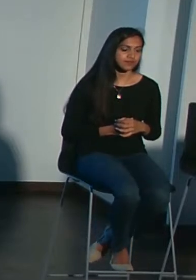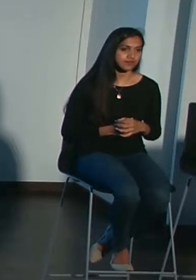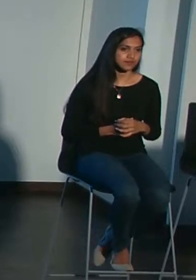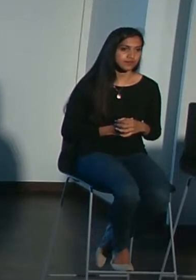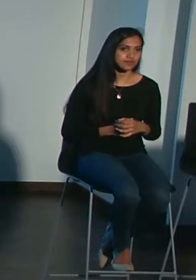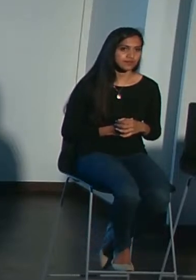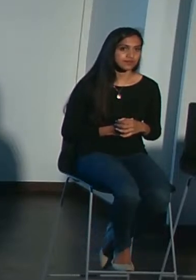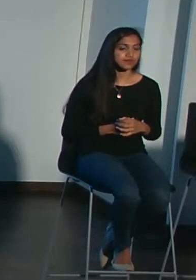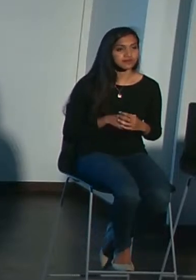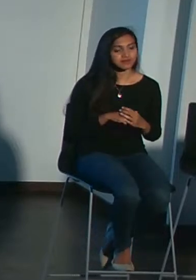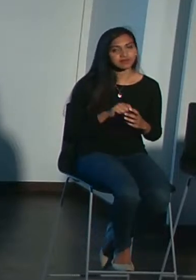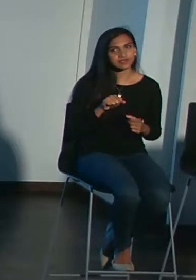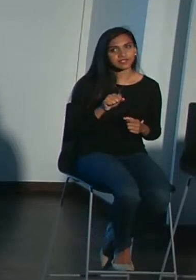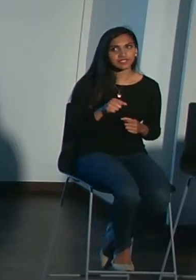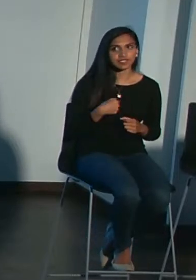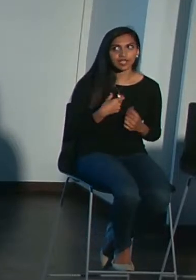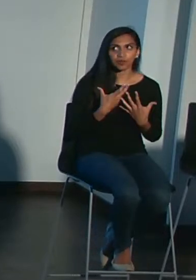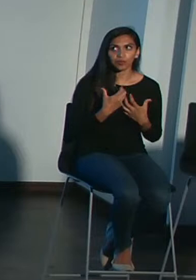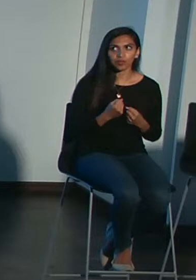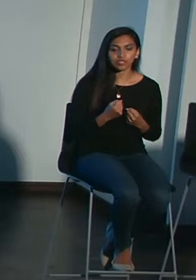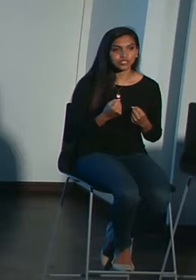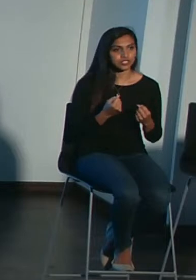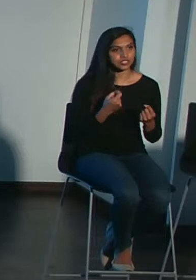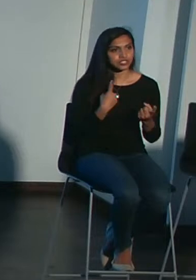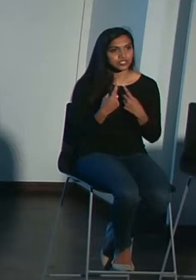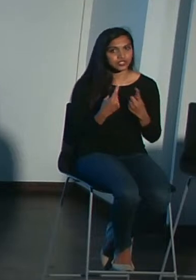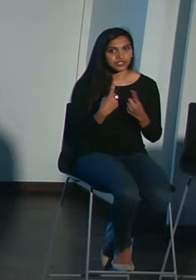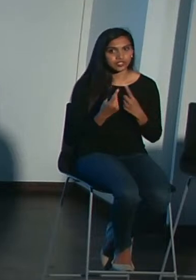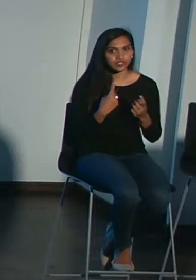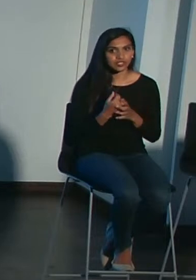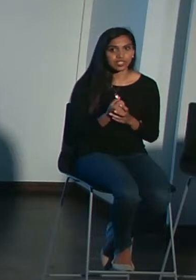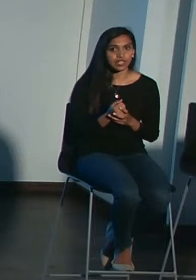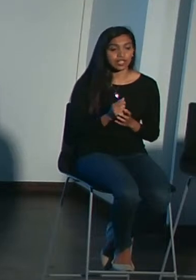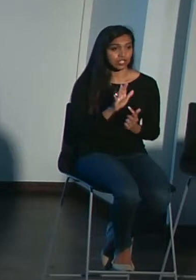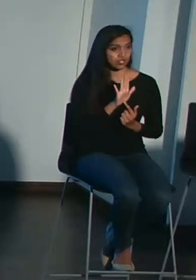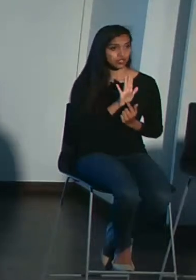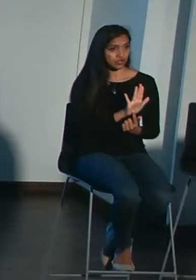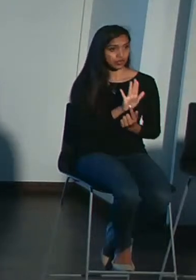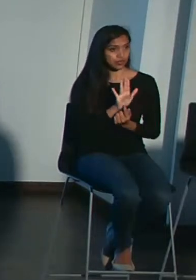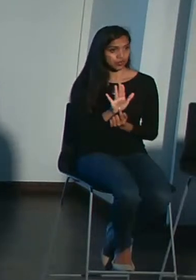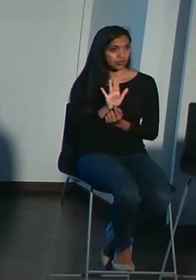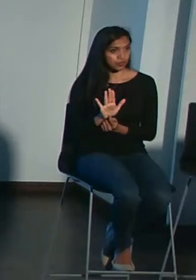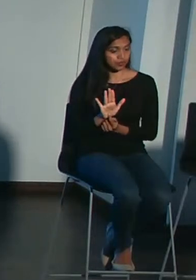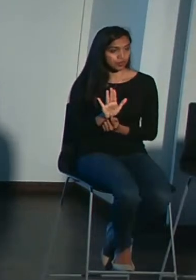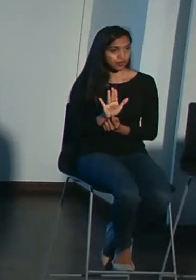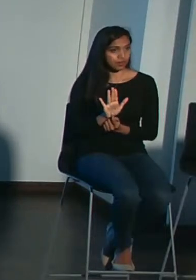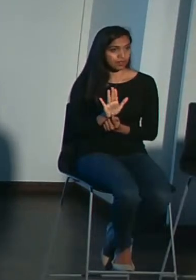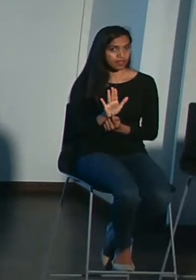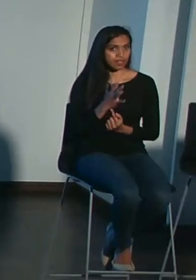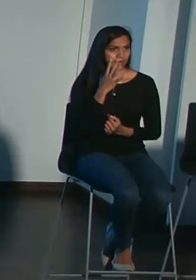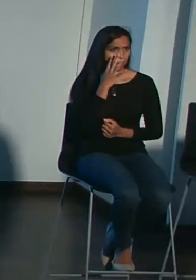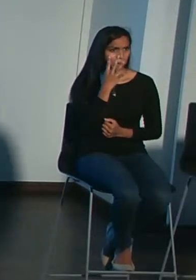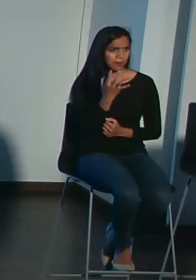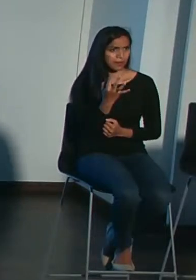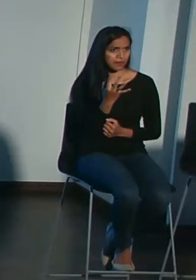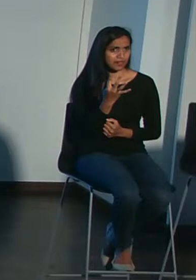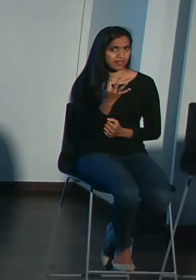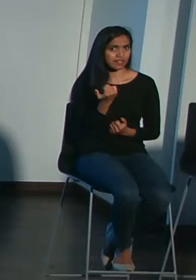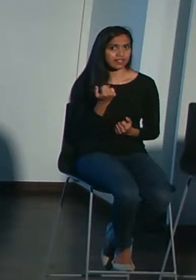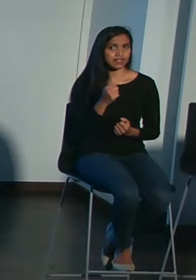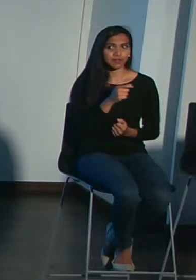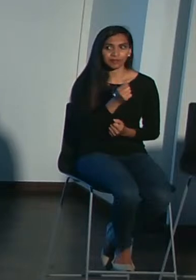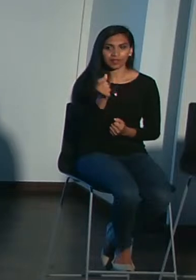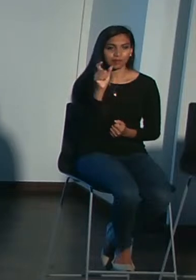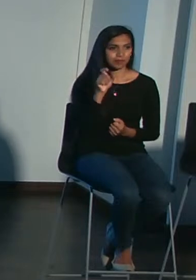I think I would also like to talk a little bit about representation. I think representation is always, like Kamini mentioned it in